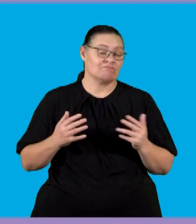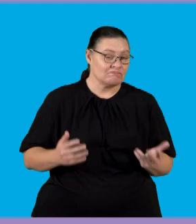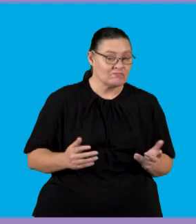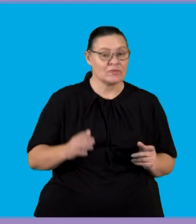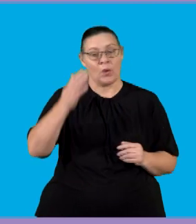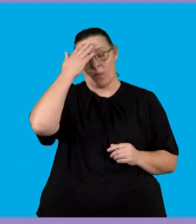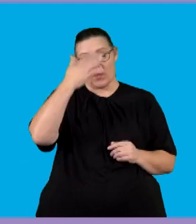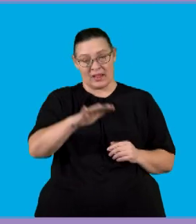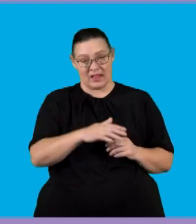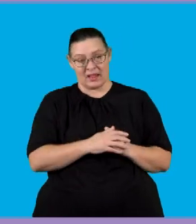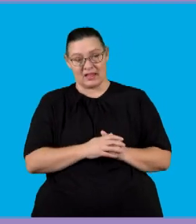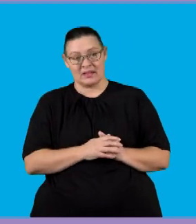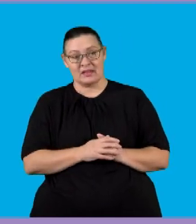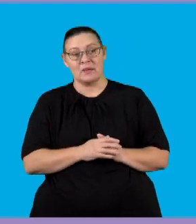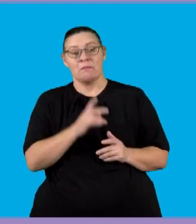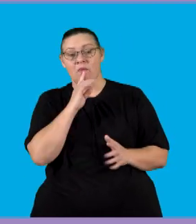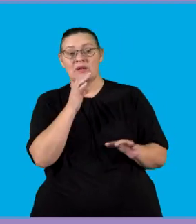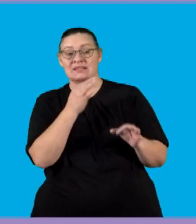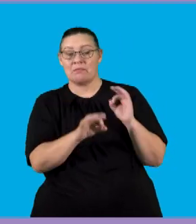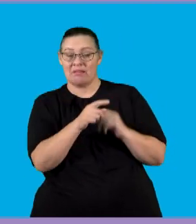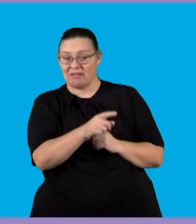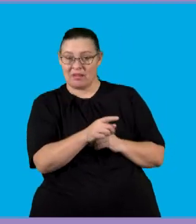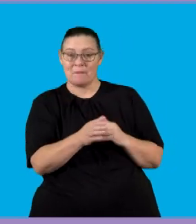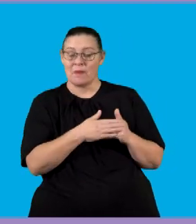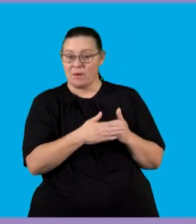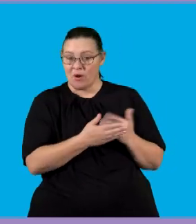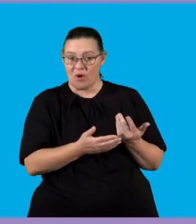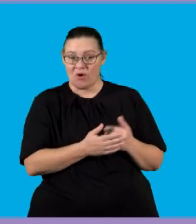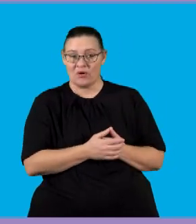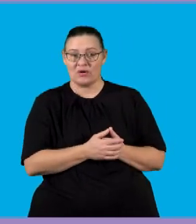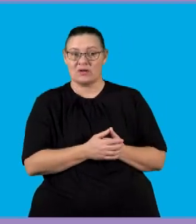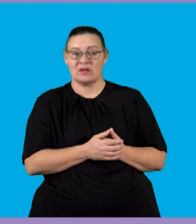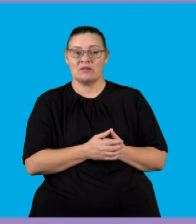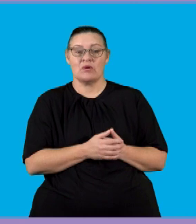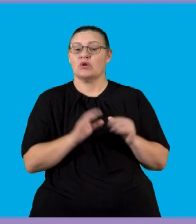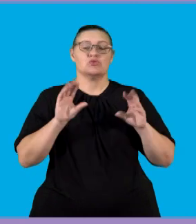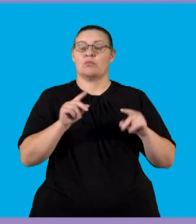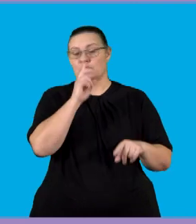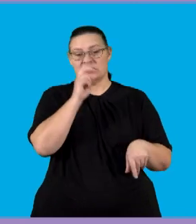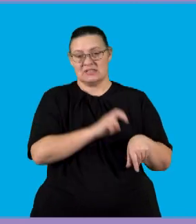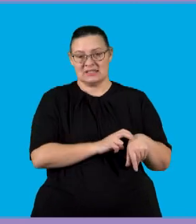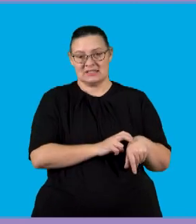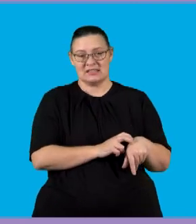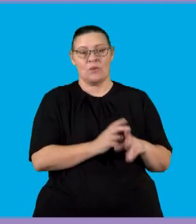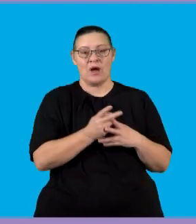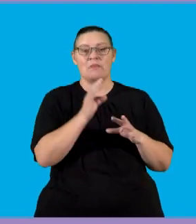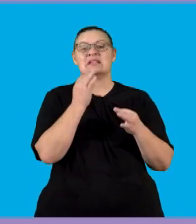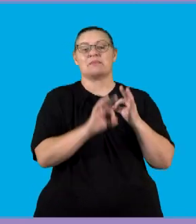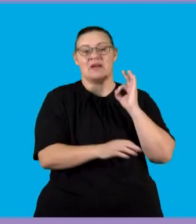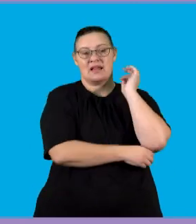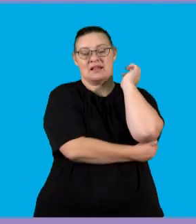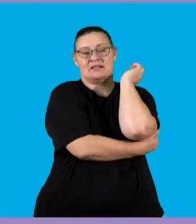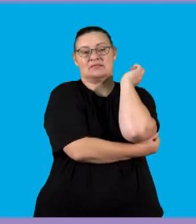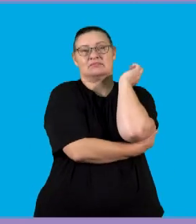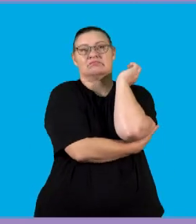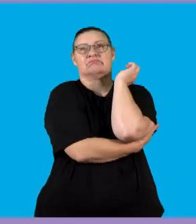And of course, we know that if we simplify this further, you don't have to stop there, because we are talking about